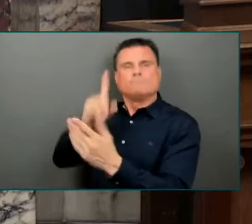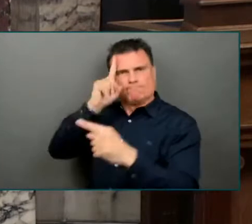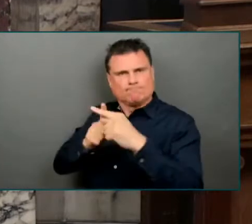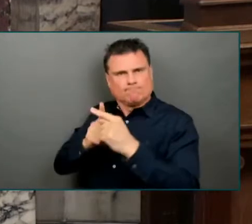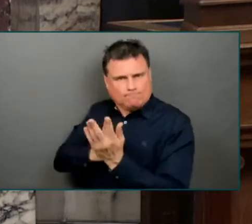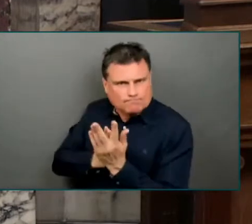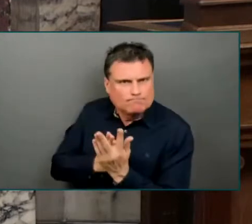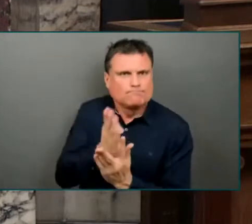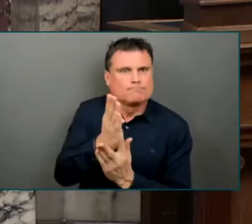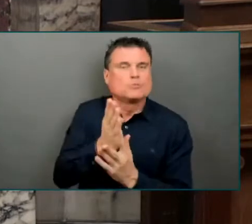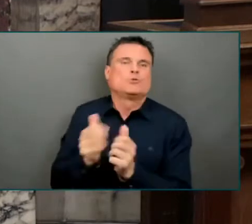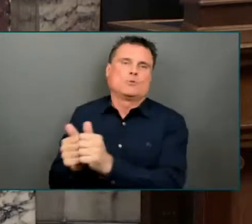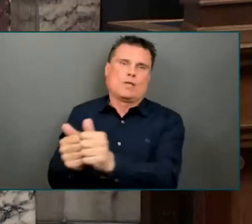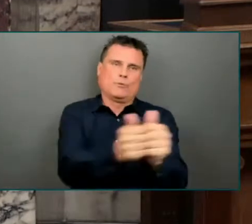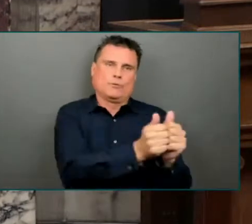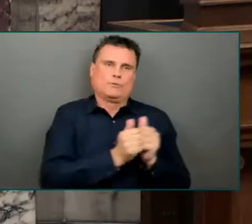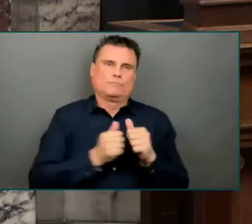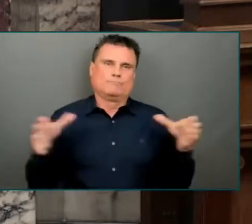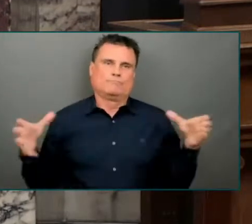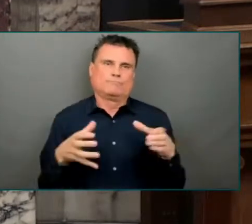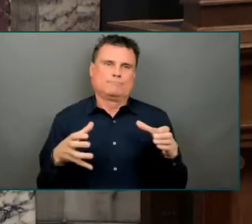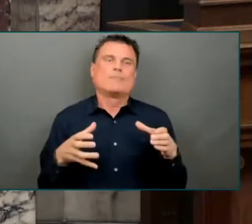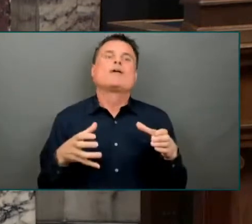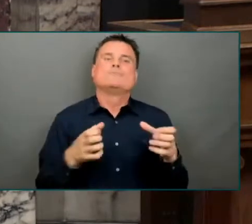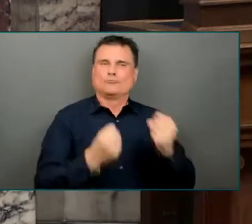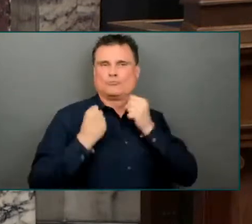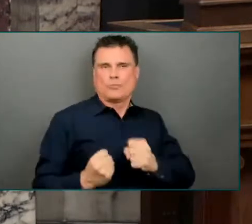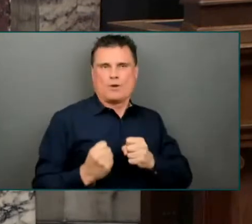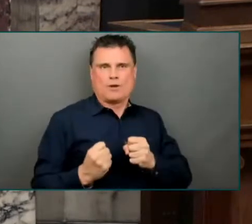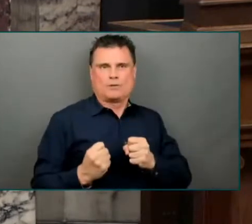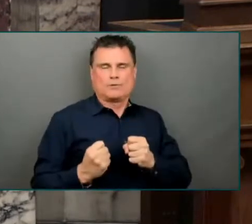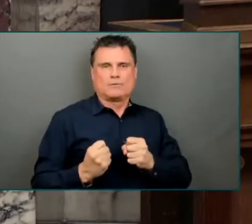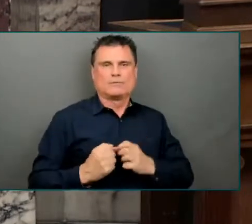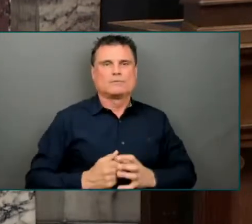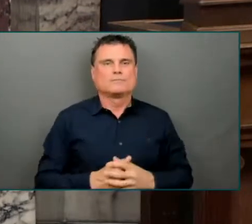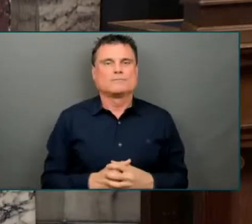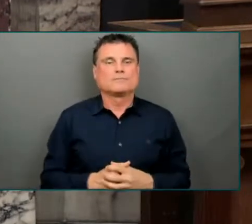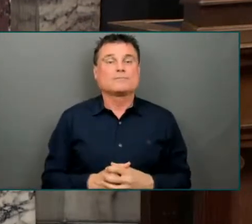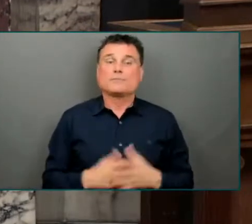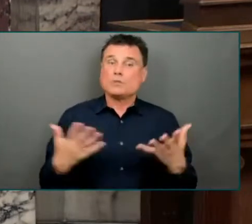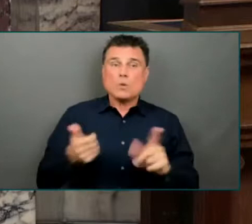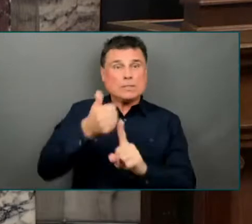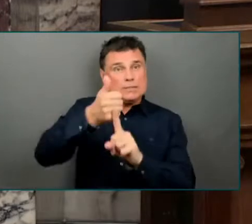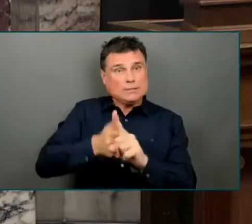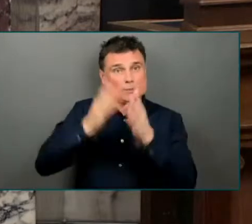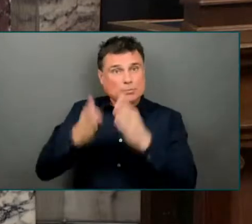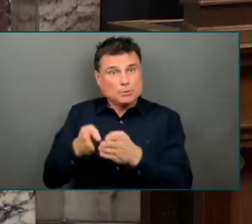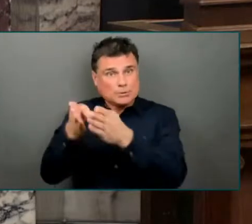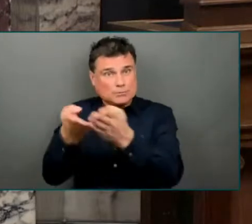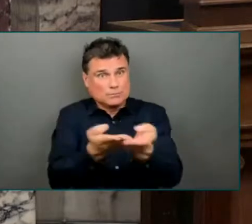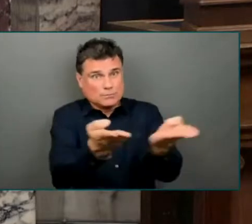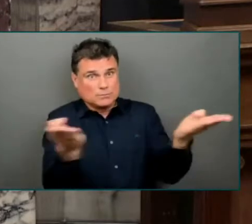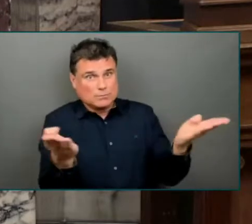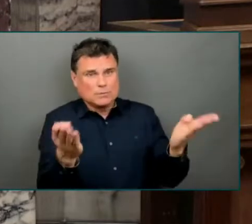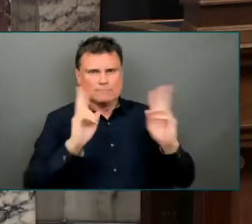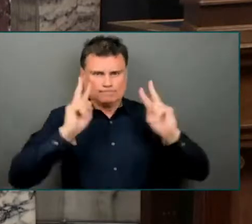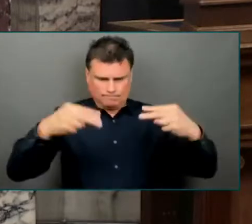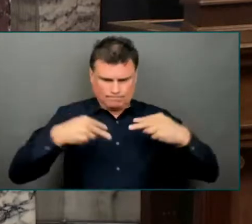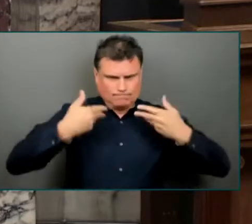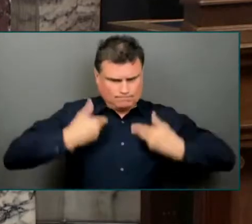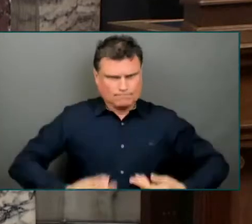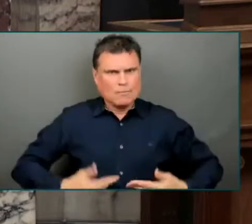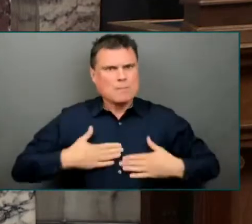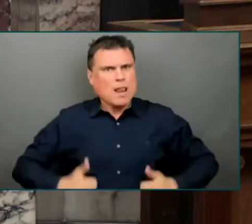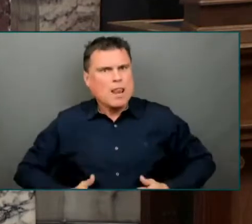making sacrifices in our own lives so that we can put this pandemic behind us. We have